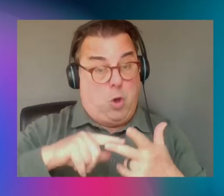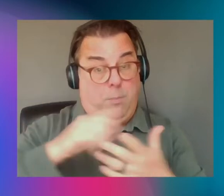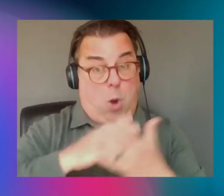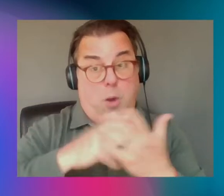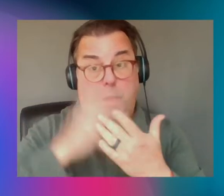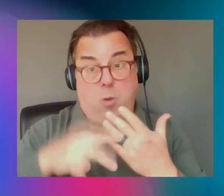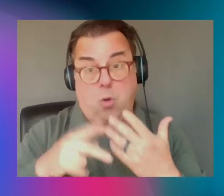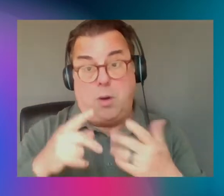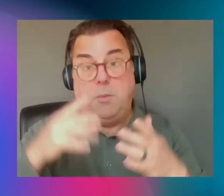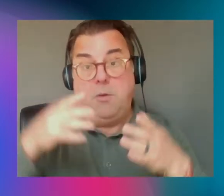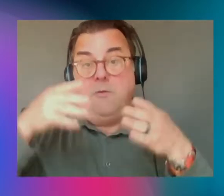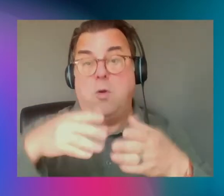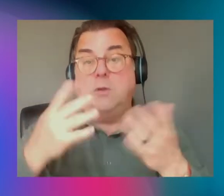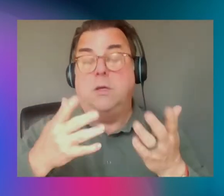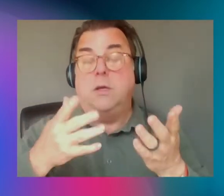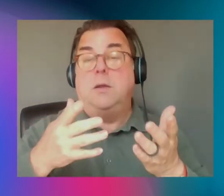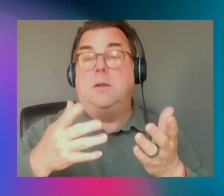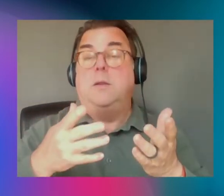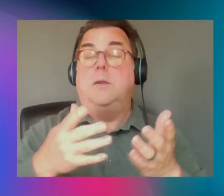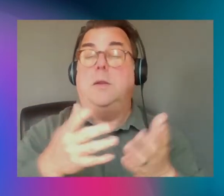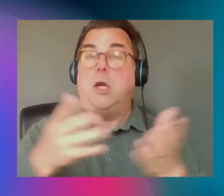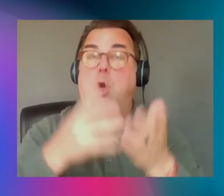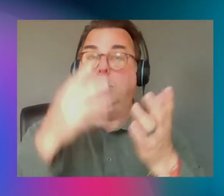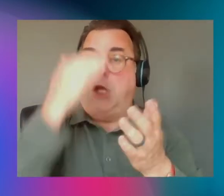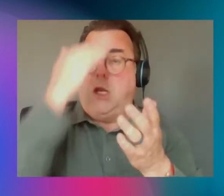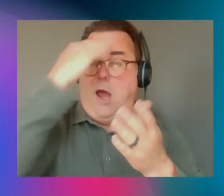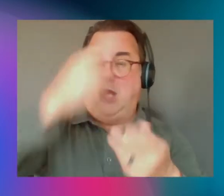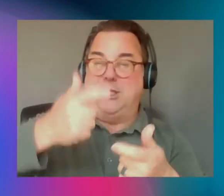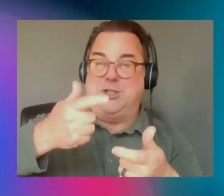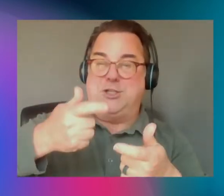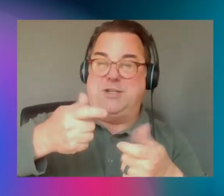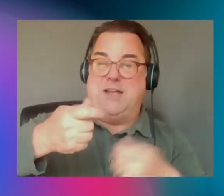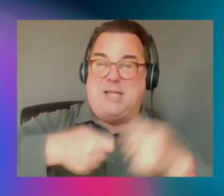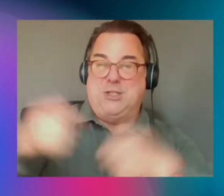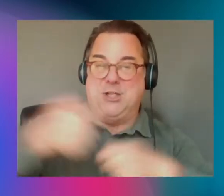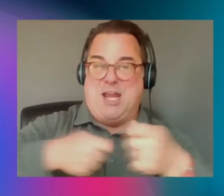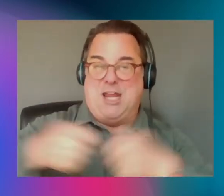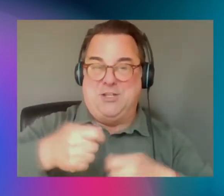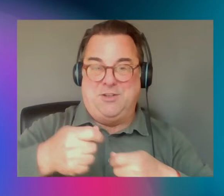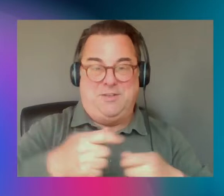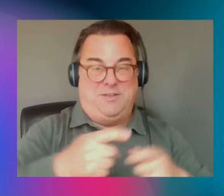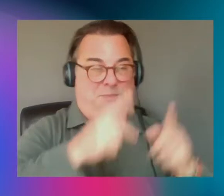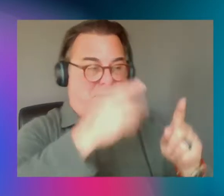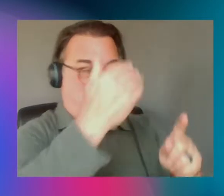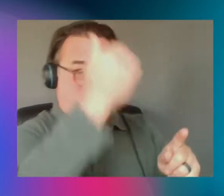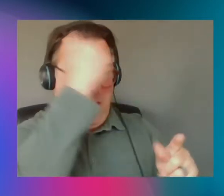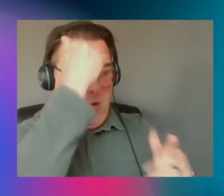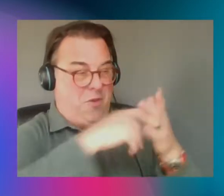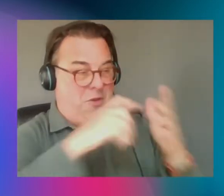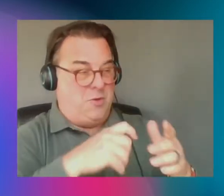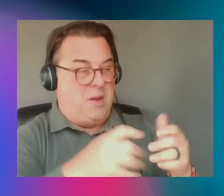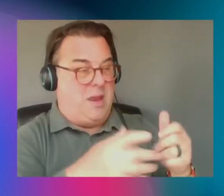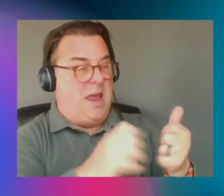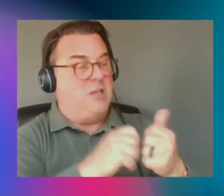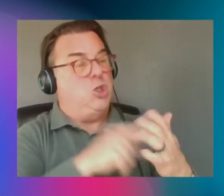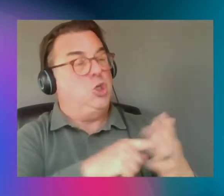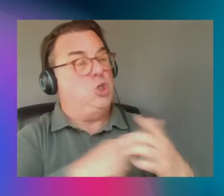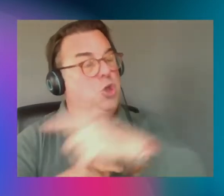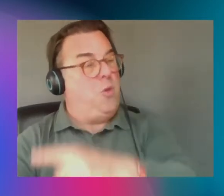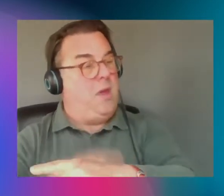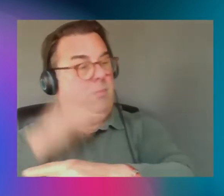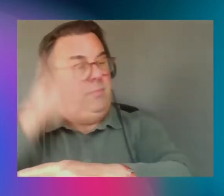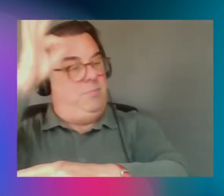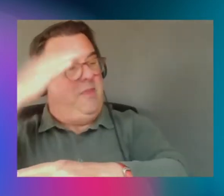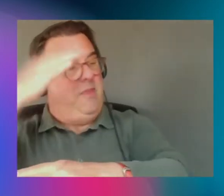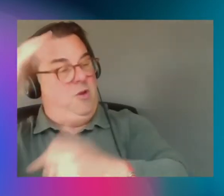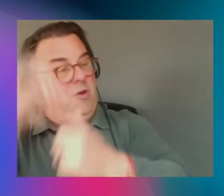focused on promoting knowledge exchange. So how do we engage with the customers that really know what they're doing and encourage them to show the world, to write